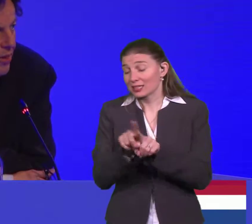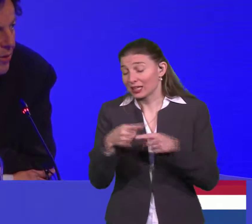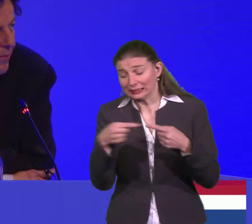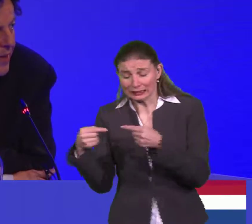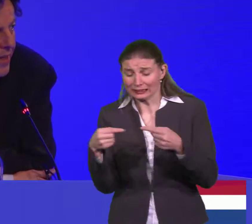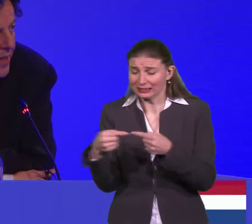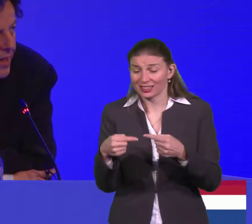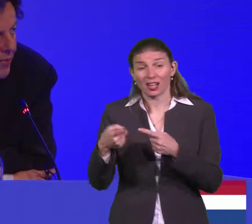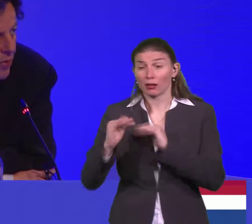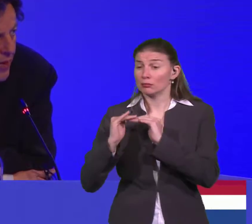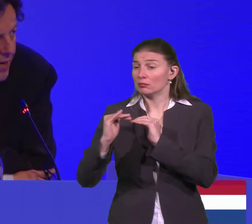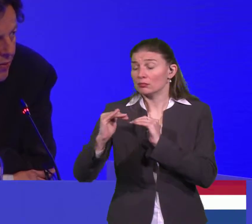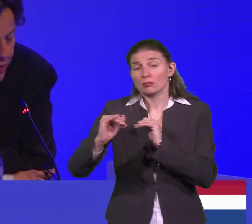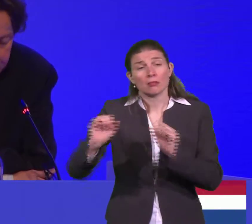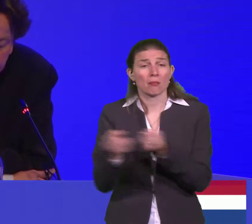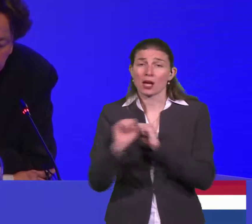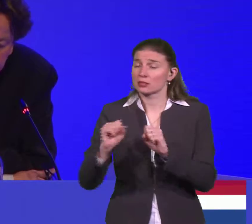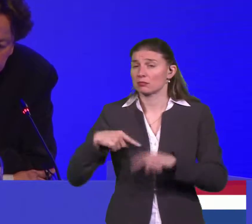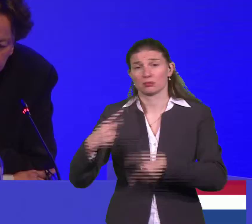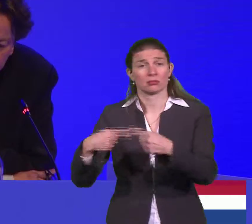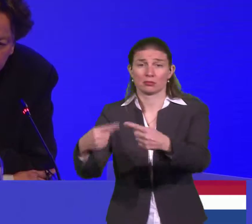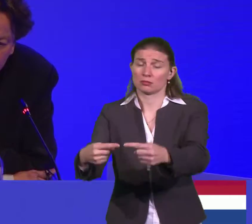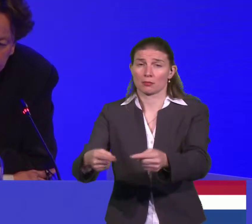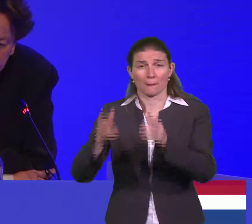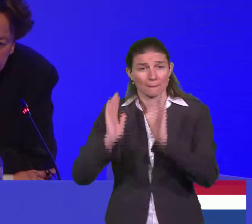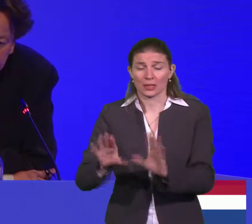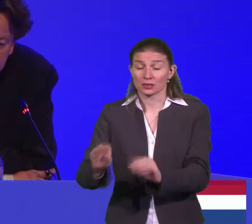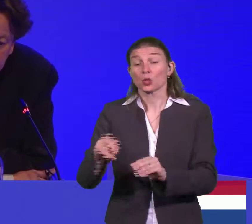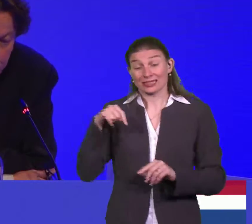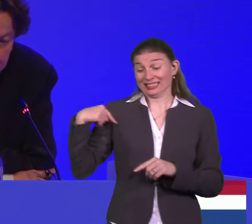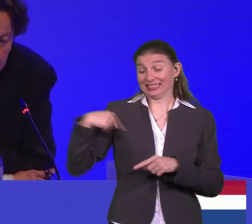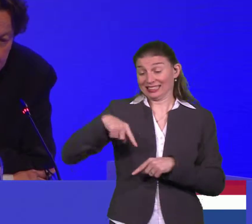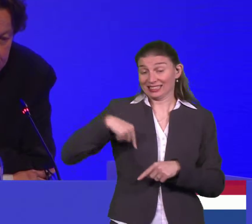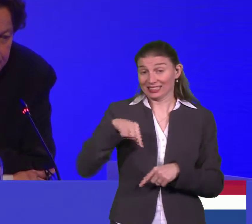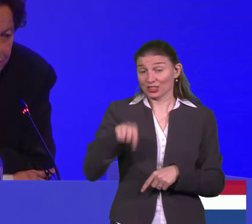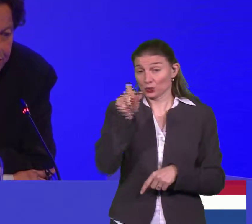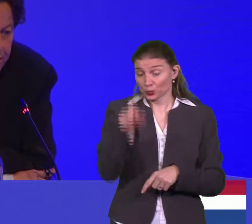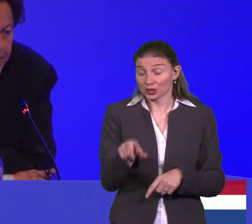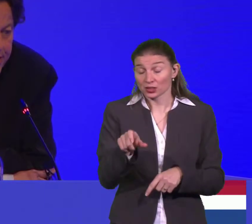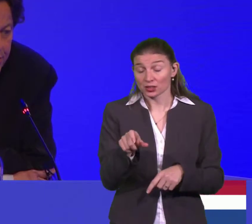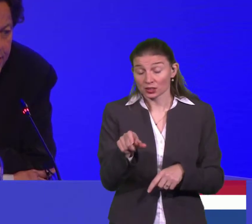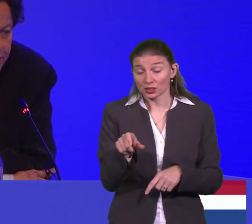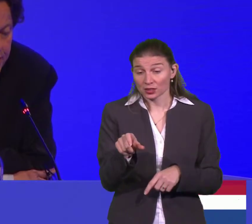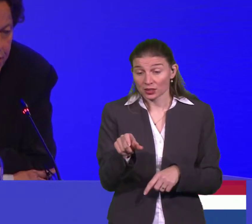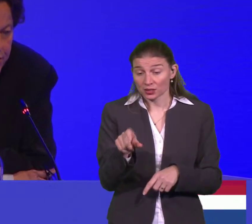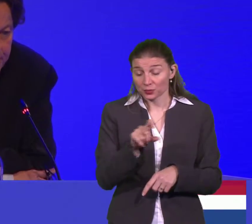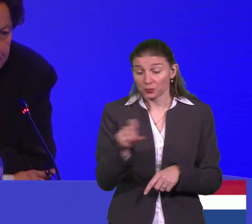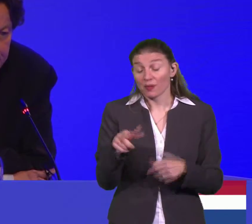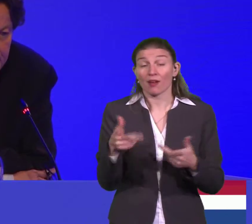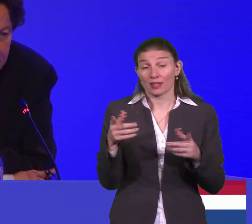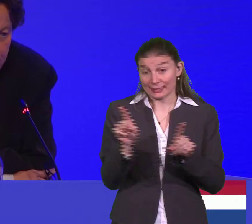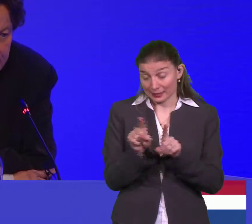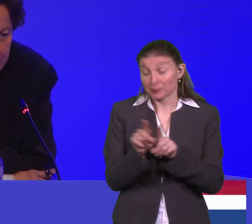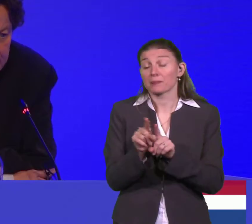not sustainable. And therefore we have looked again this week to what extent, probably in completely new formulas than we have seen so